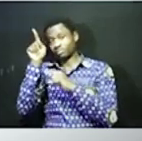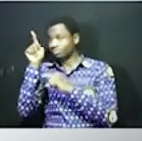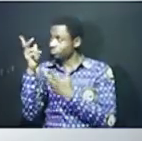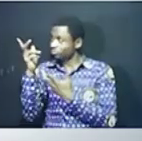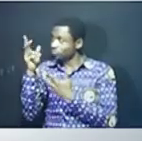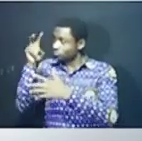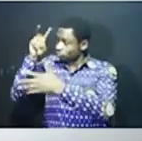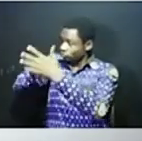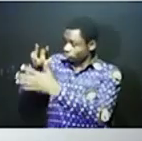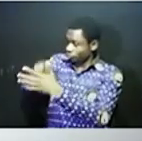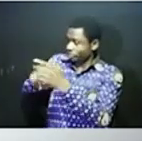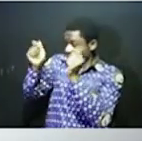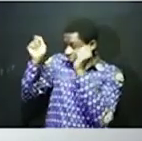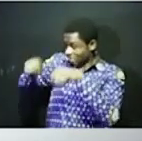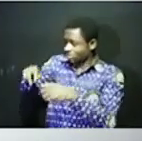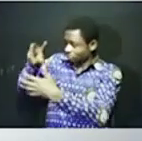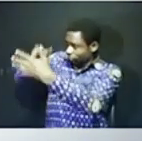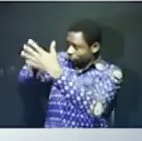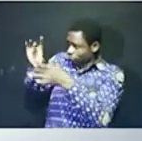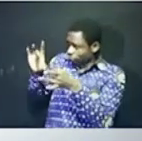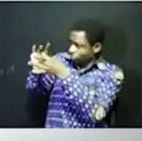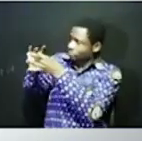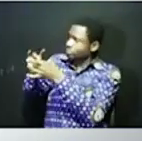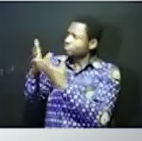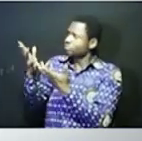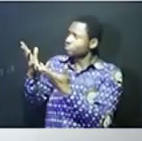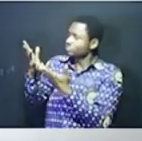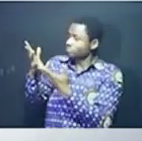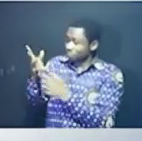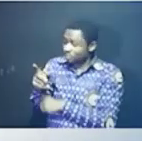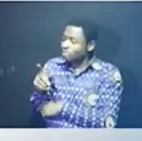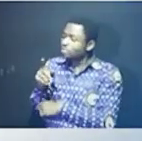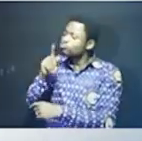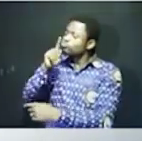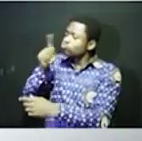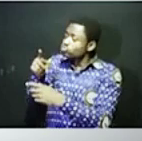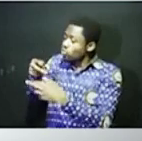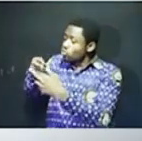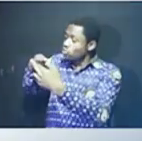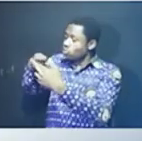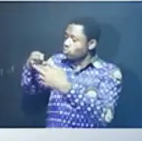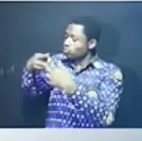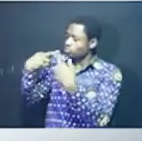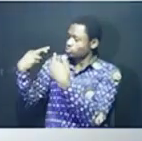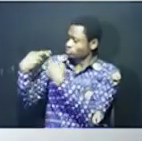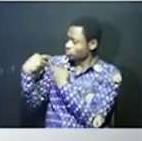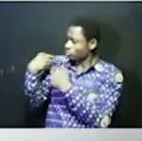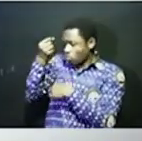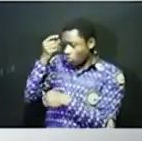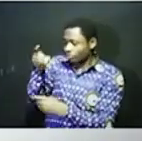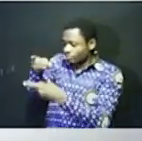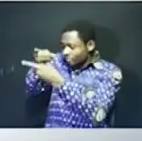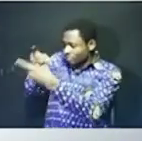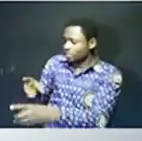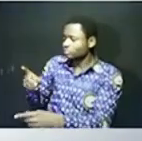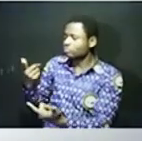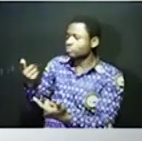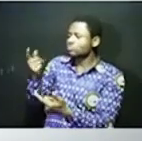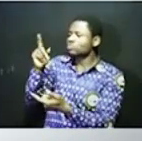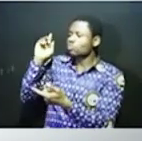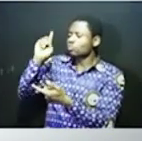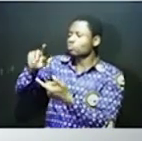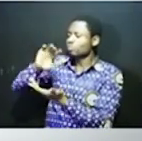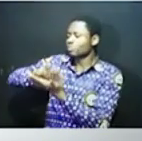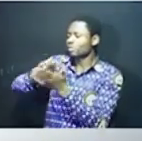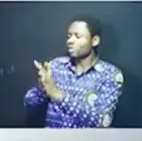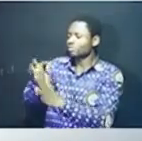to read together if you can. Mommy and Kinkin, a mum. The primary role of the disciples were to be witnesses to the